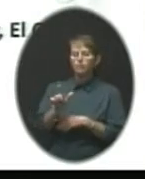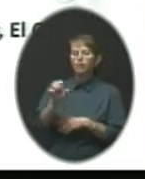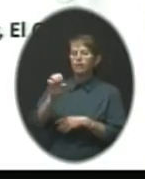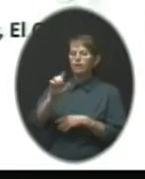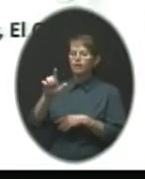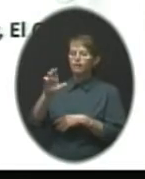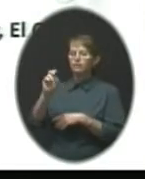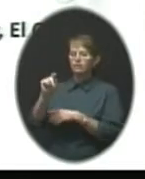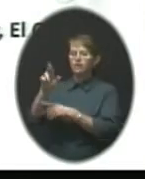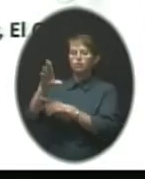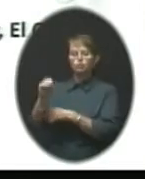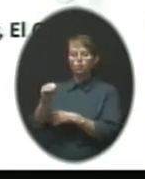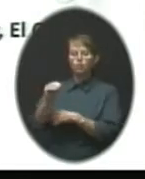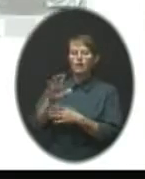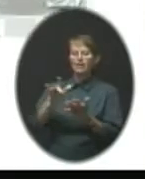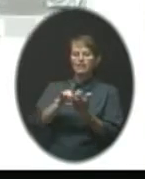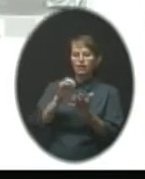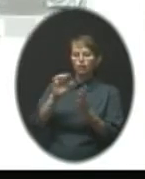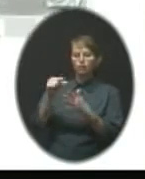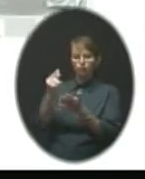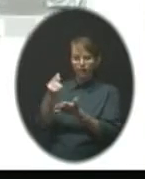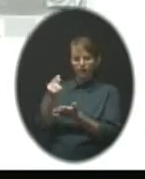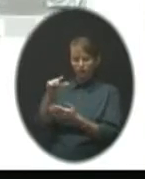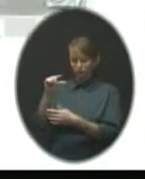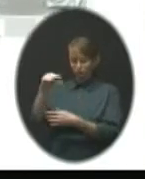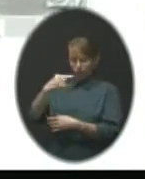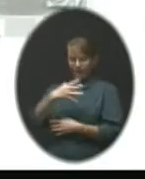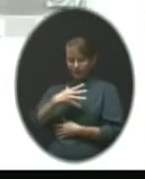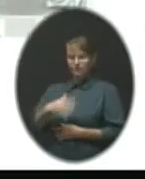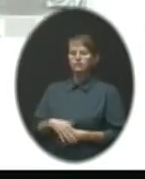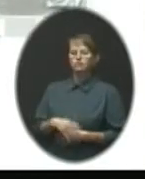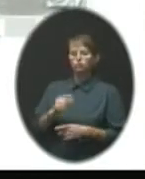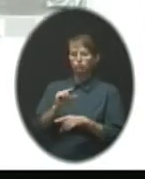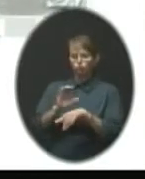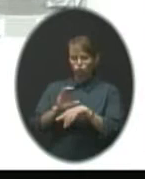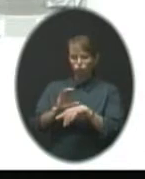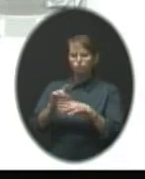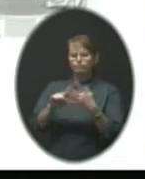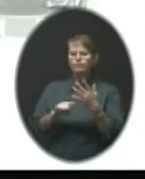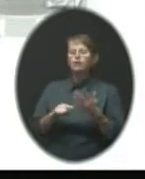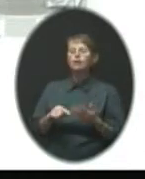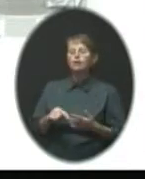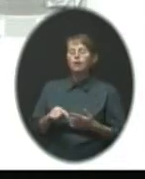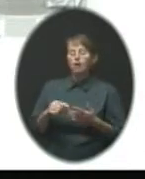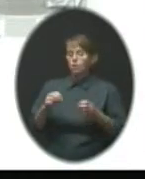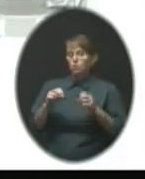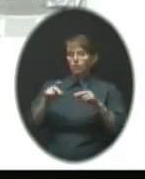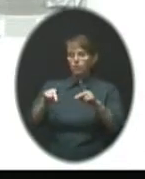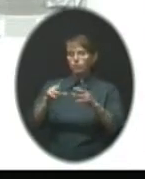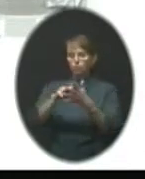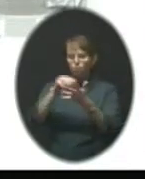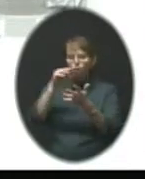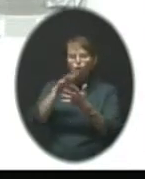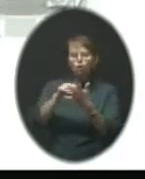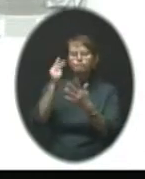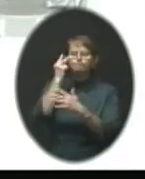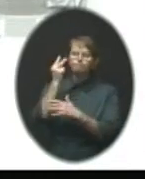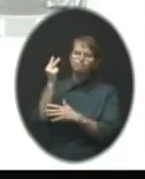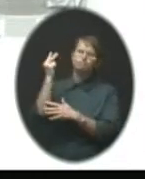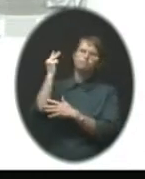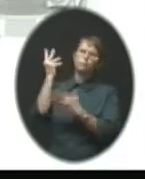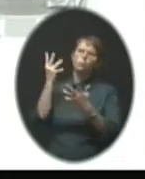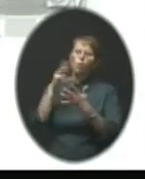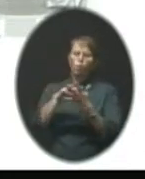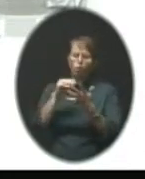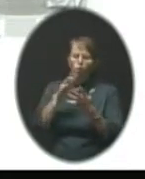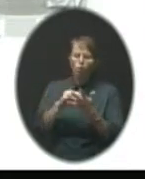District was represented as we talked about education. We had an opportunity to learn. We did some reflection on what we had learned. We